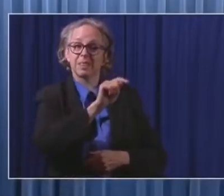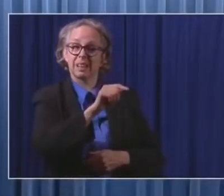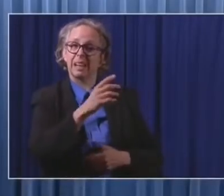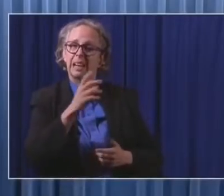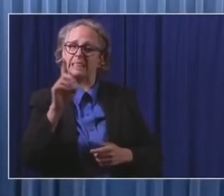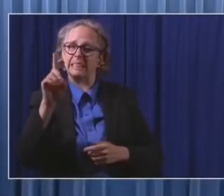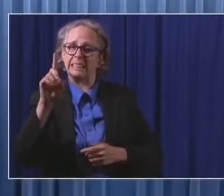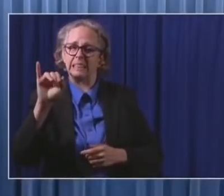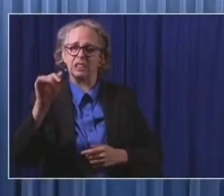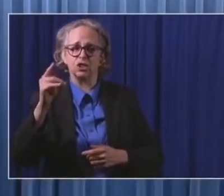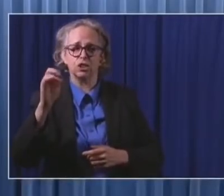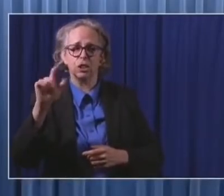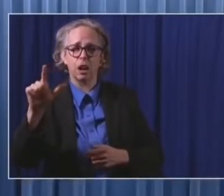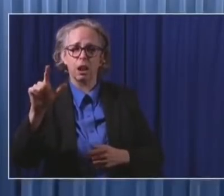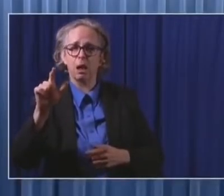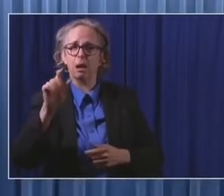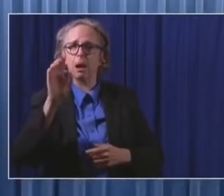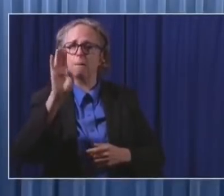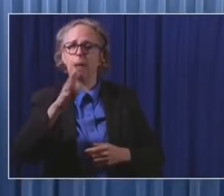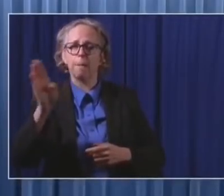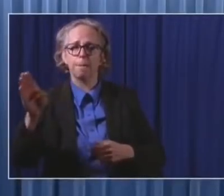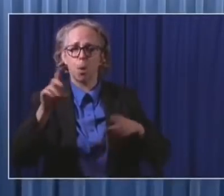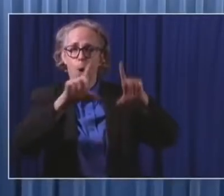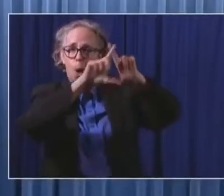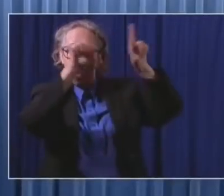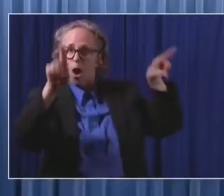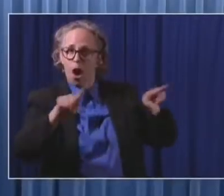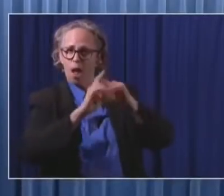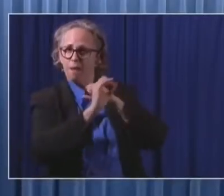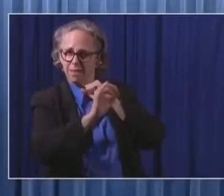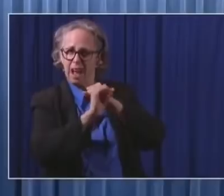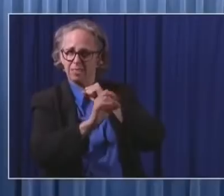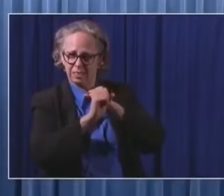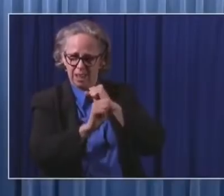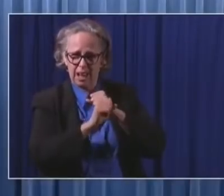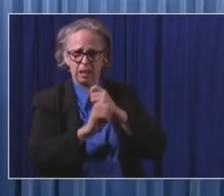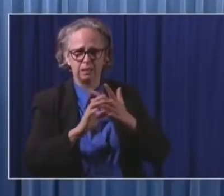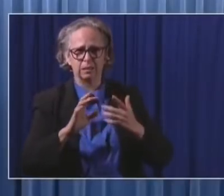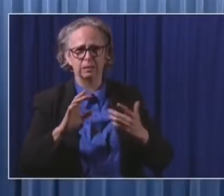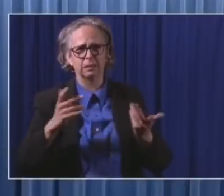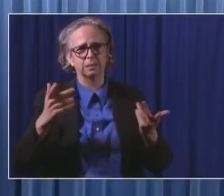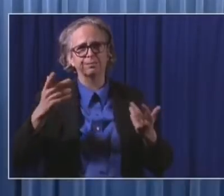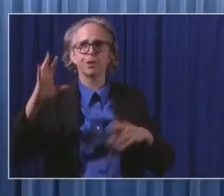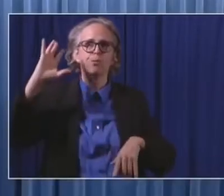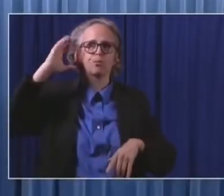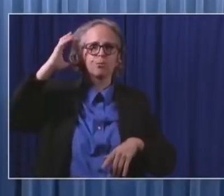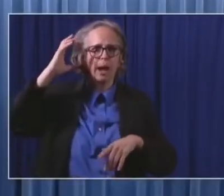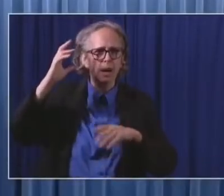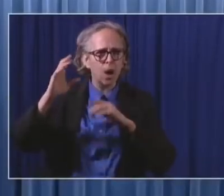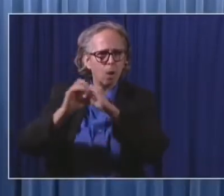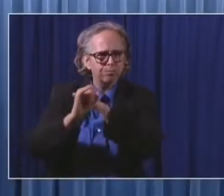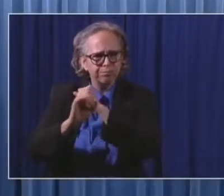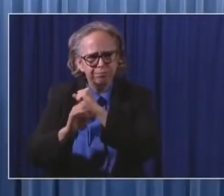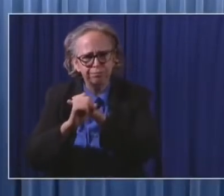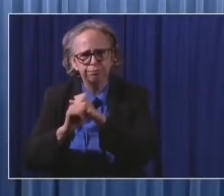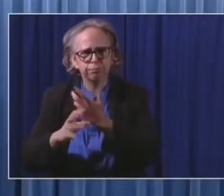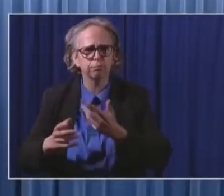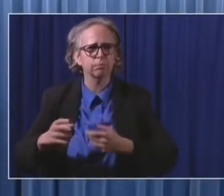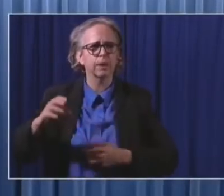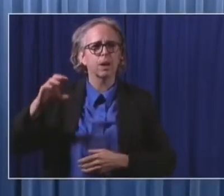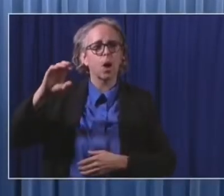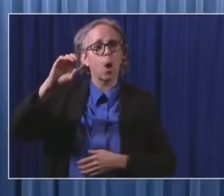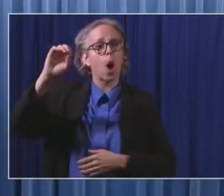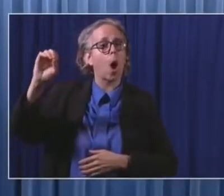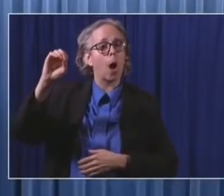Ohio. We also have had generous donations of digital outdoor billboard space from the Ohio Outdoor